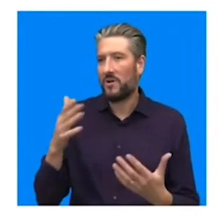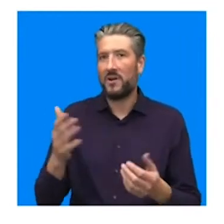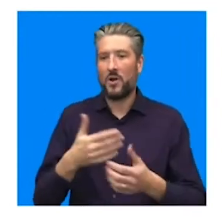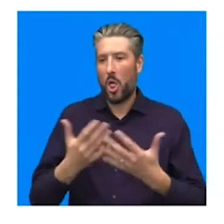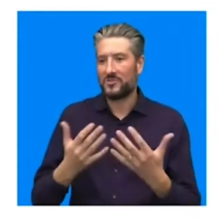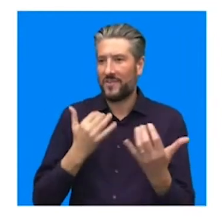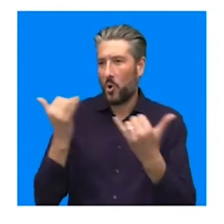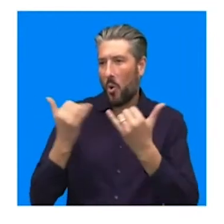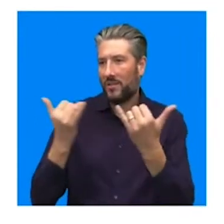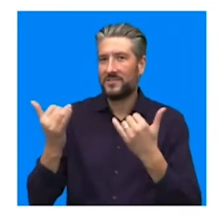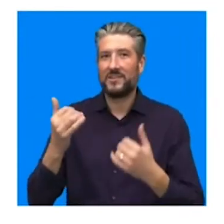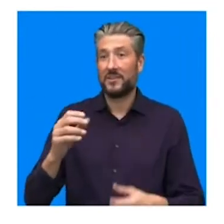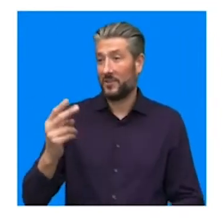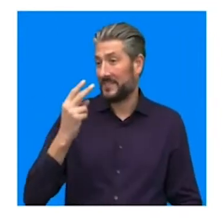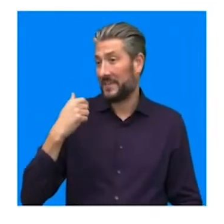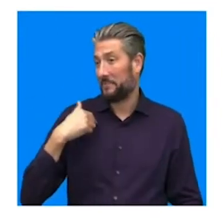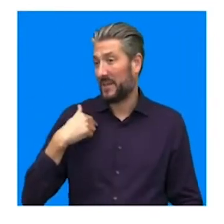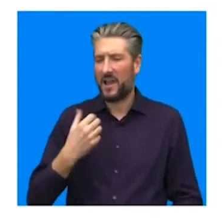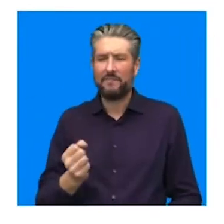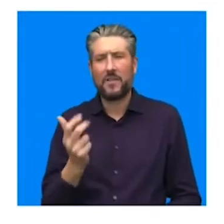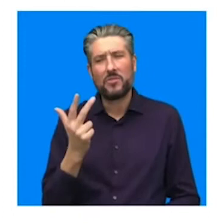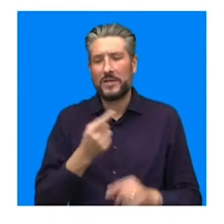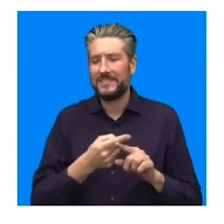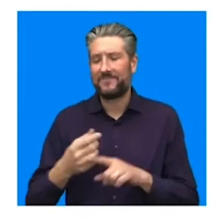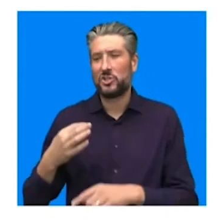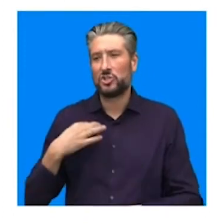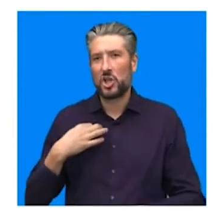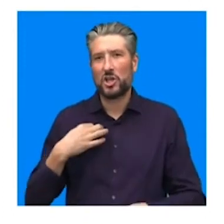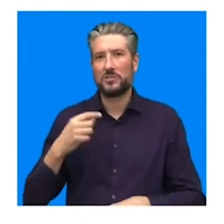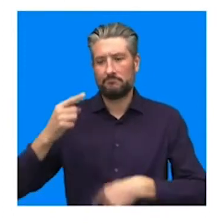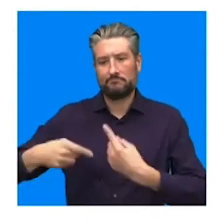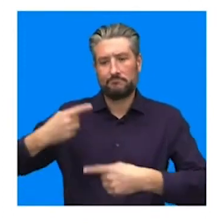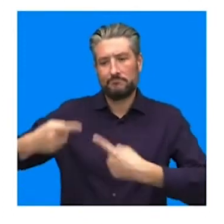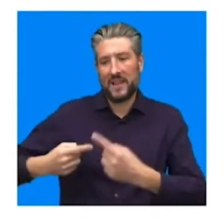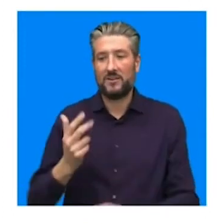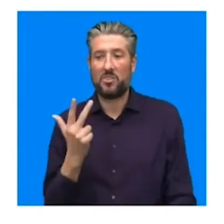sort of cycle through the same 3 shirts over and over, so I apologize for that.